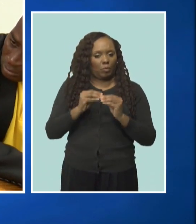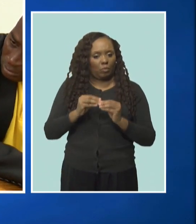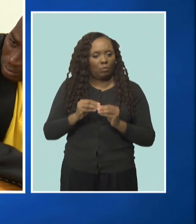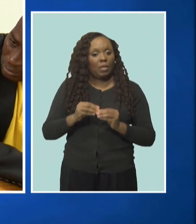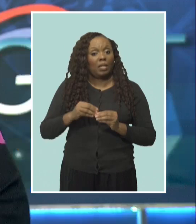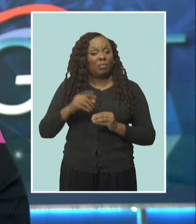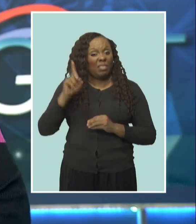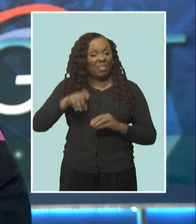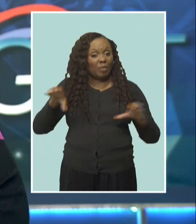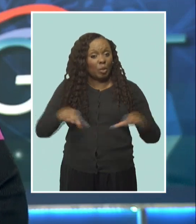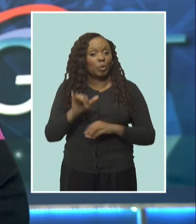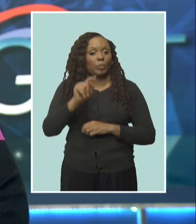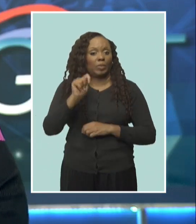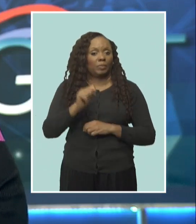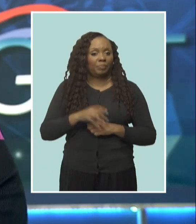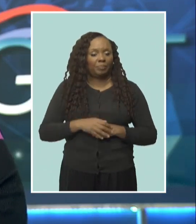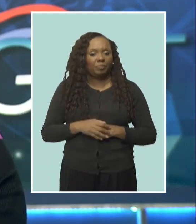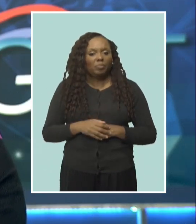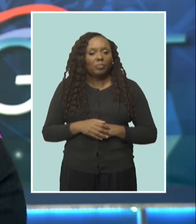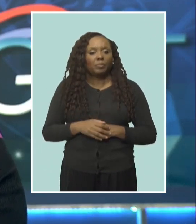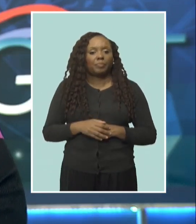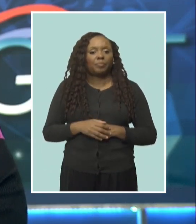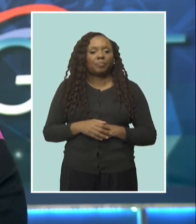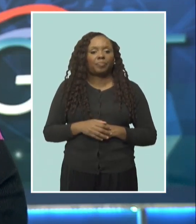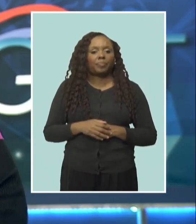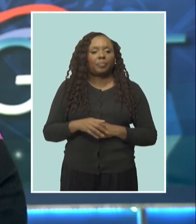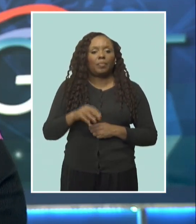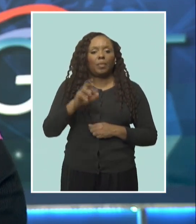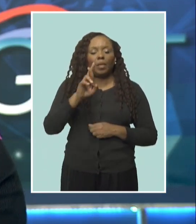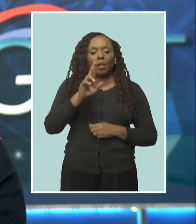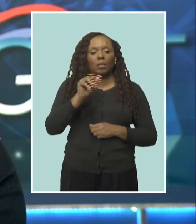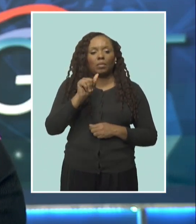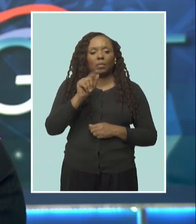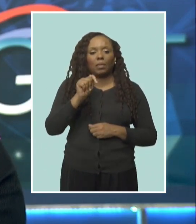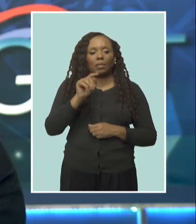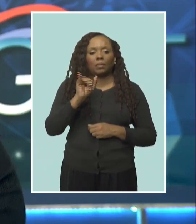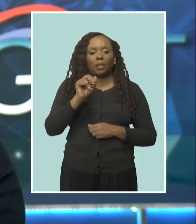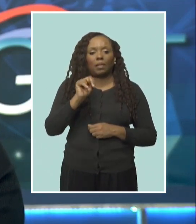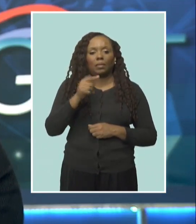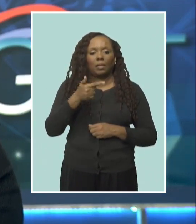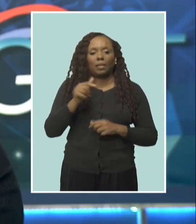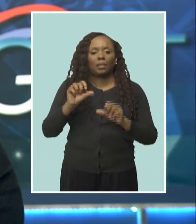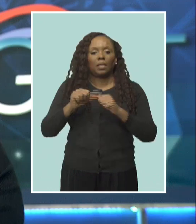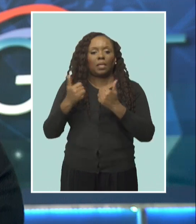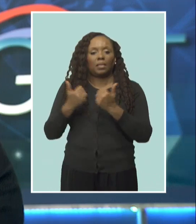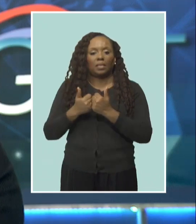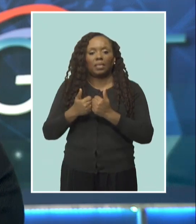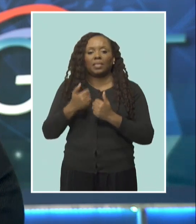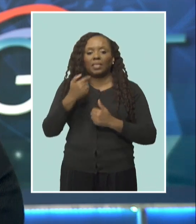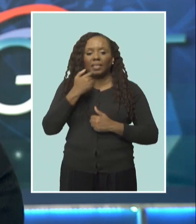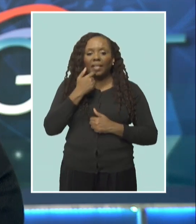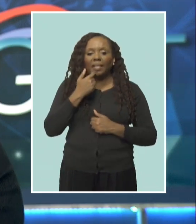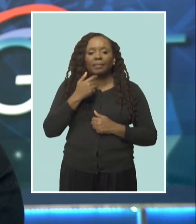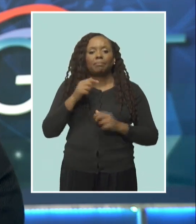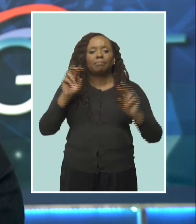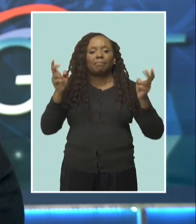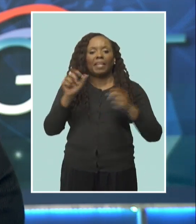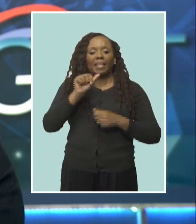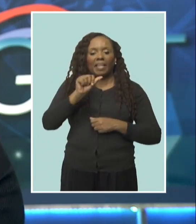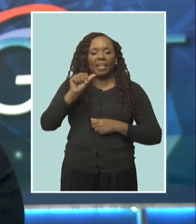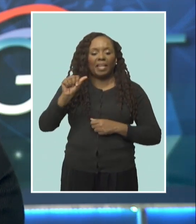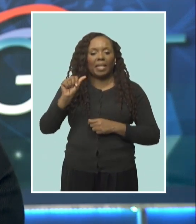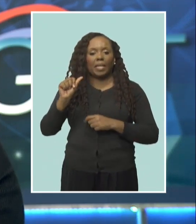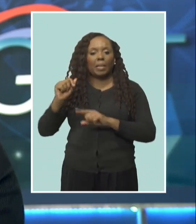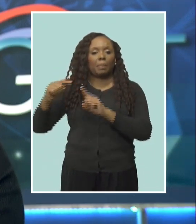it. Rating agency Fitch has affirmed an AA+ with a stable outlook on the